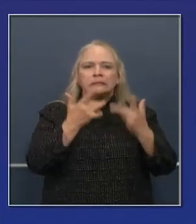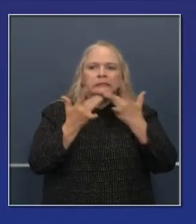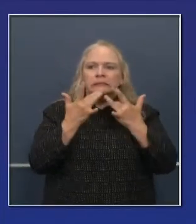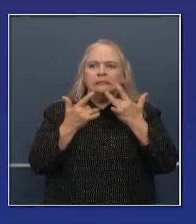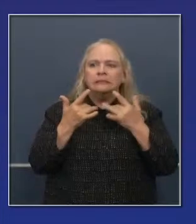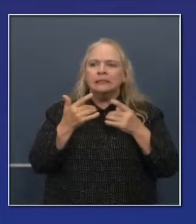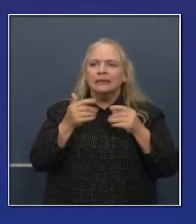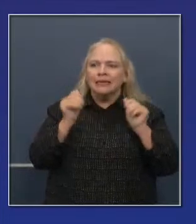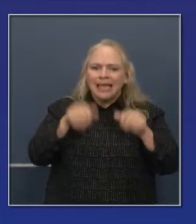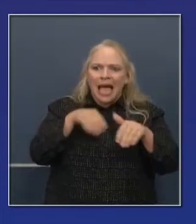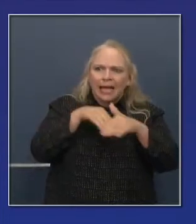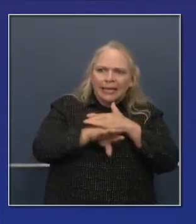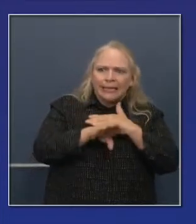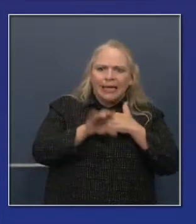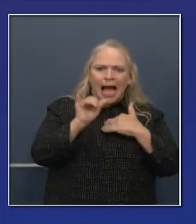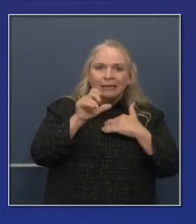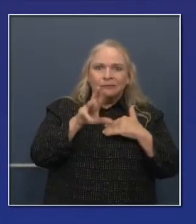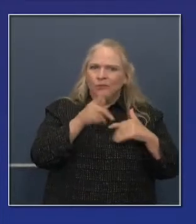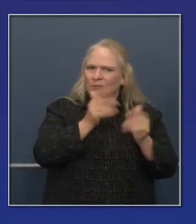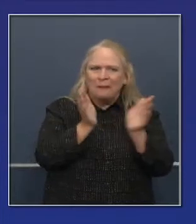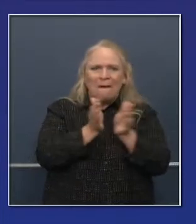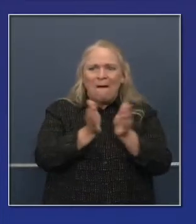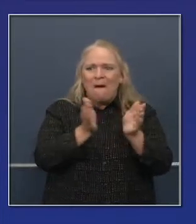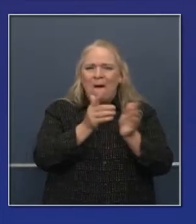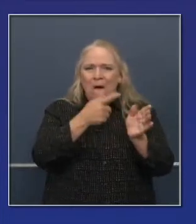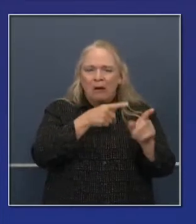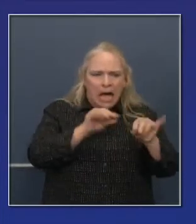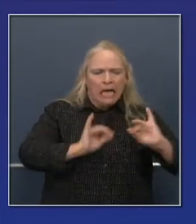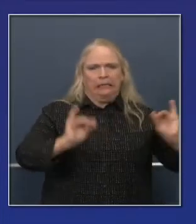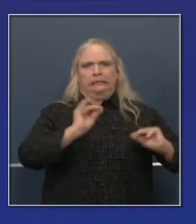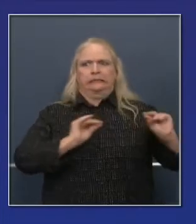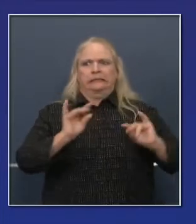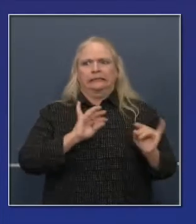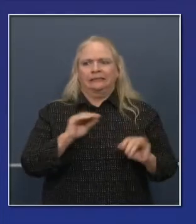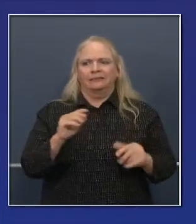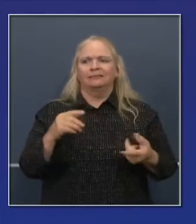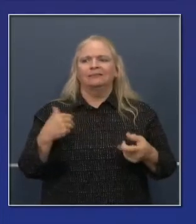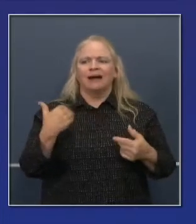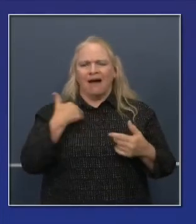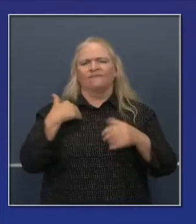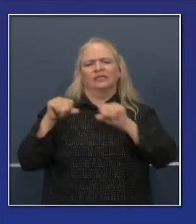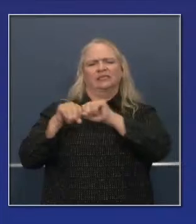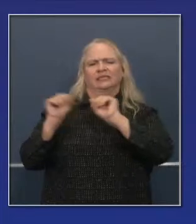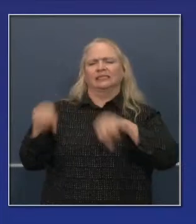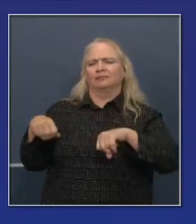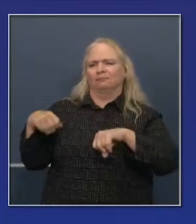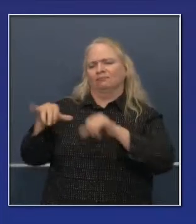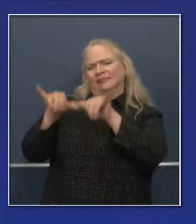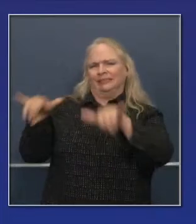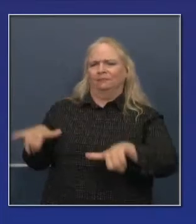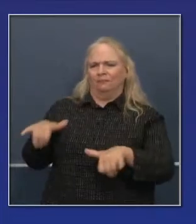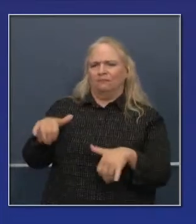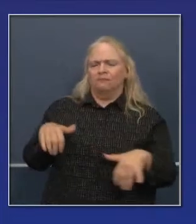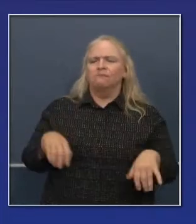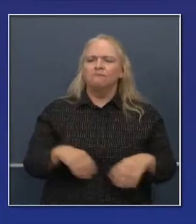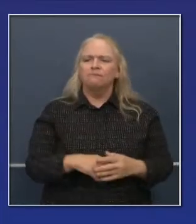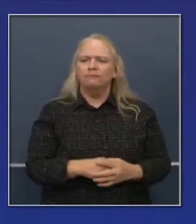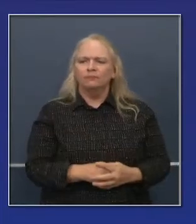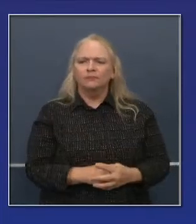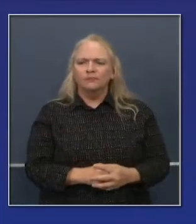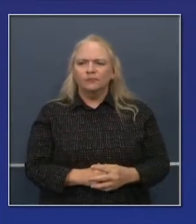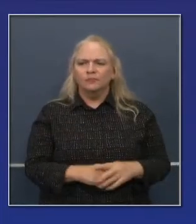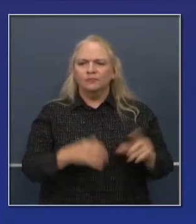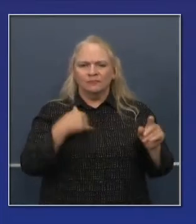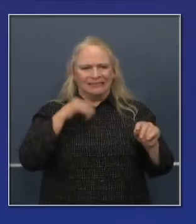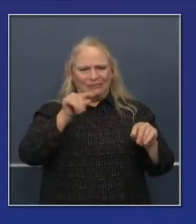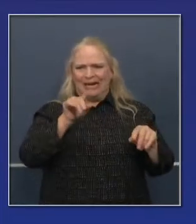in those counties. Now, we have mutual aid capacity. We have a system, again, a system which suggests many parts but one body,